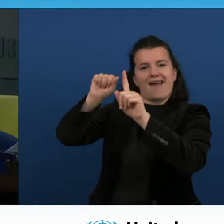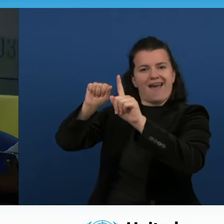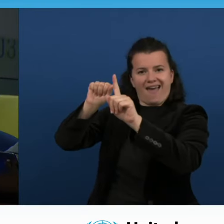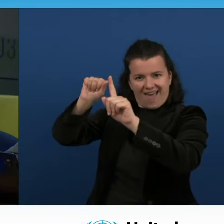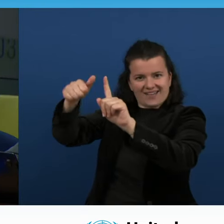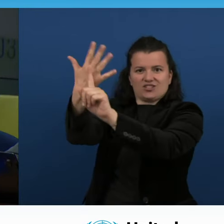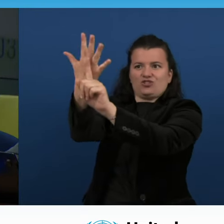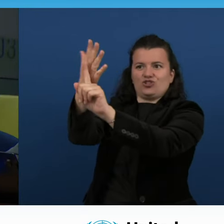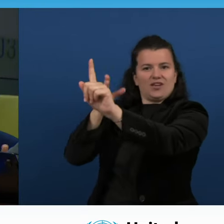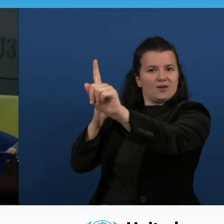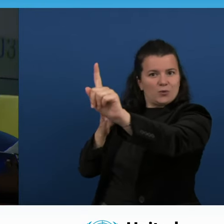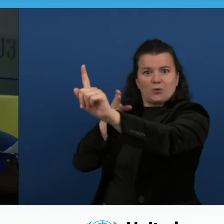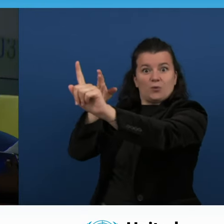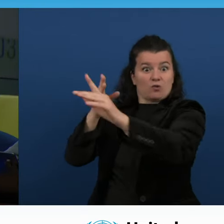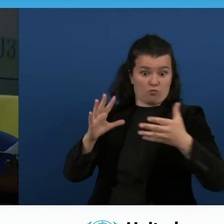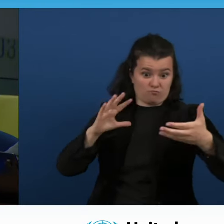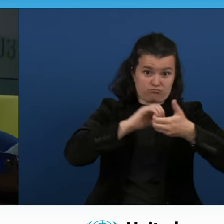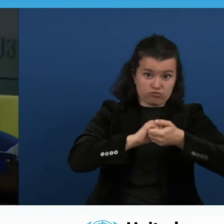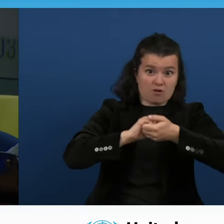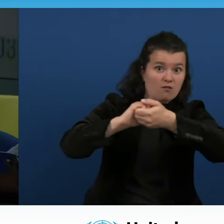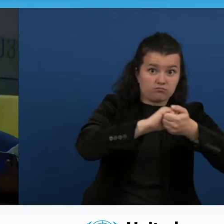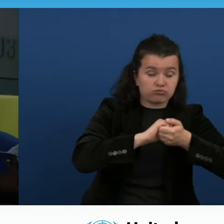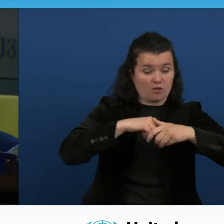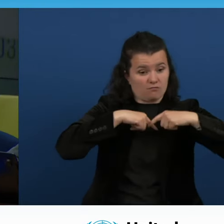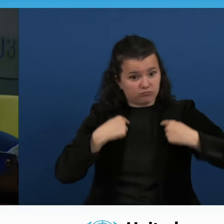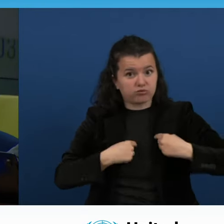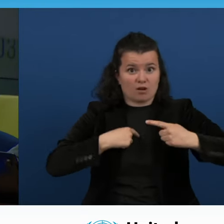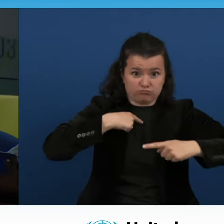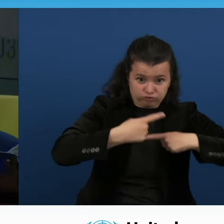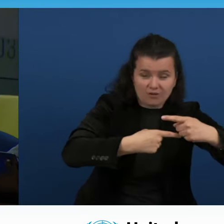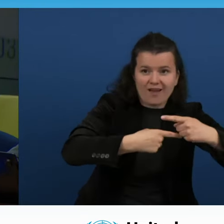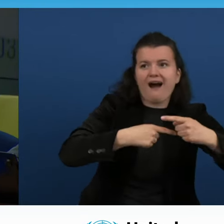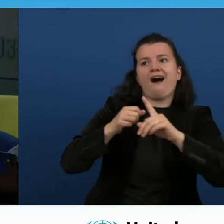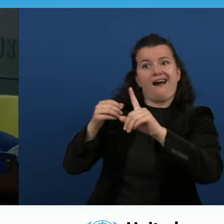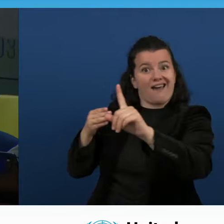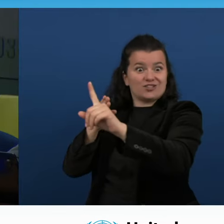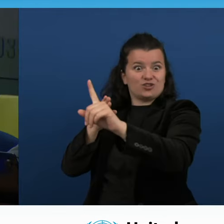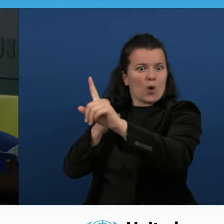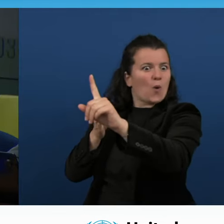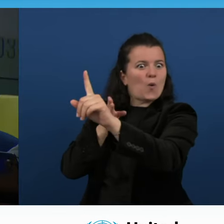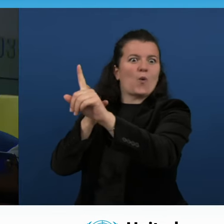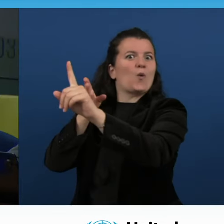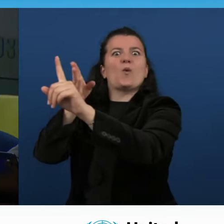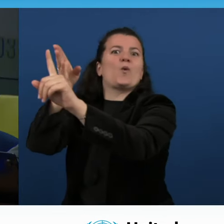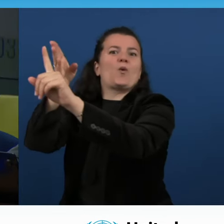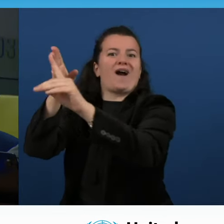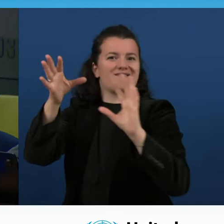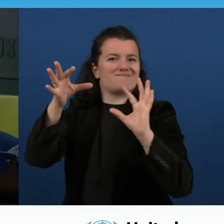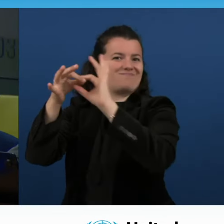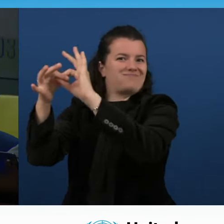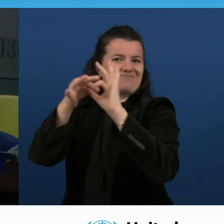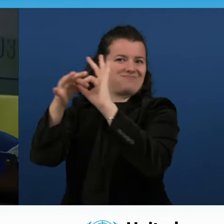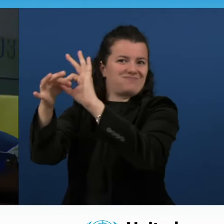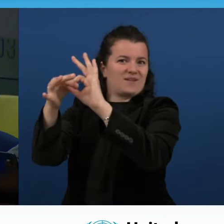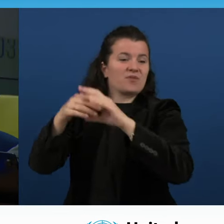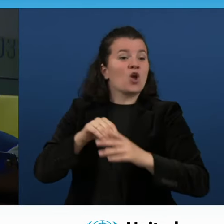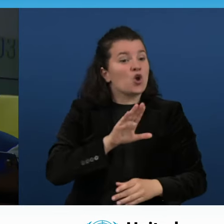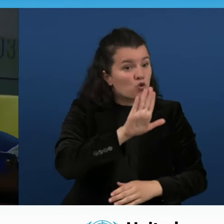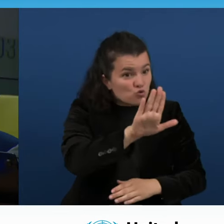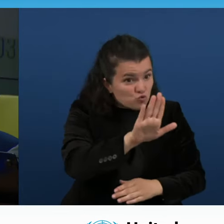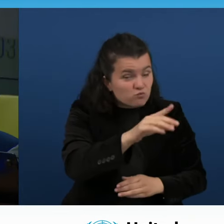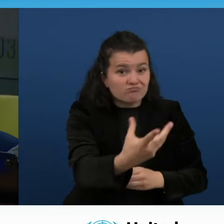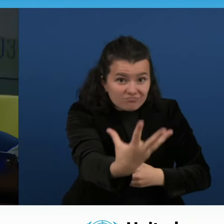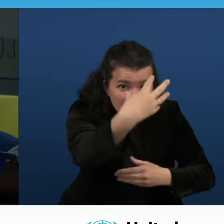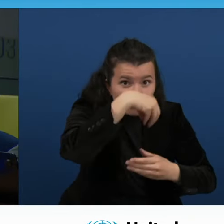and your enthusiasm and boldness are fundamental in this process. And today, of many